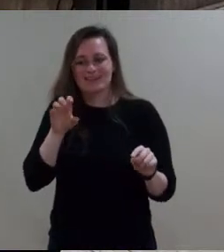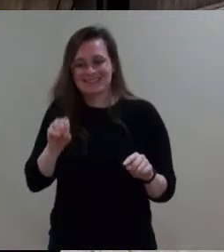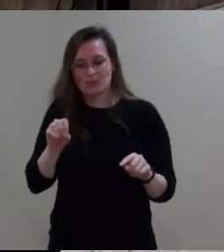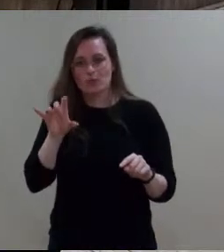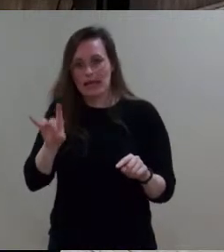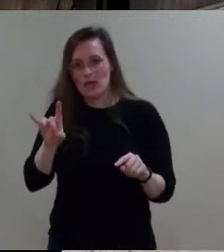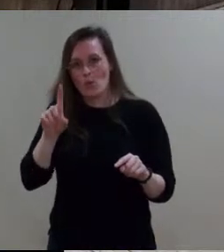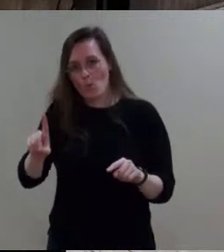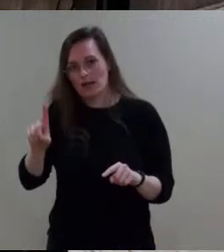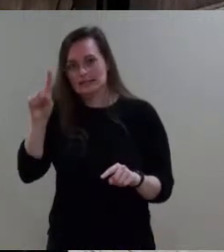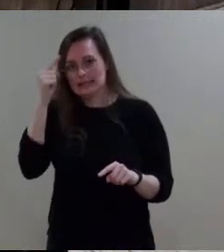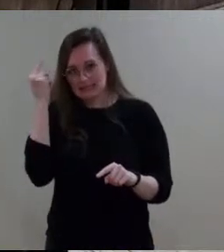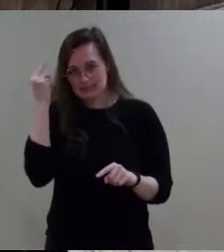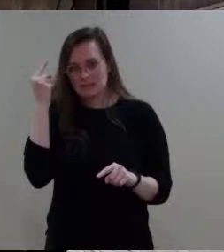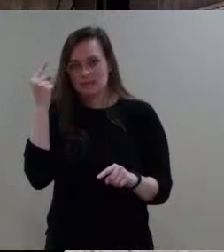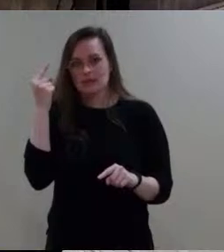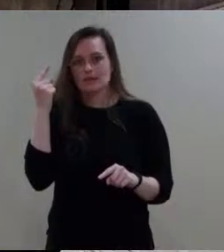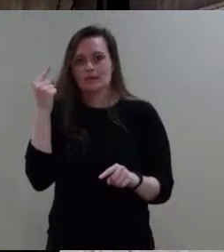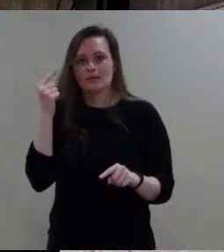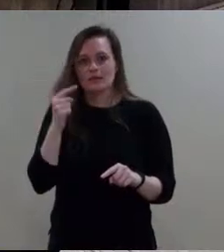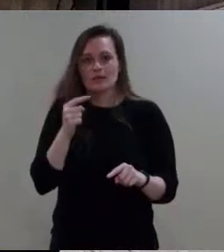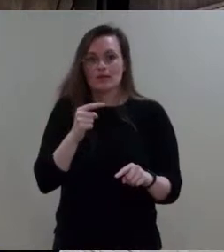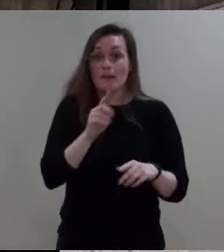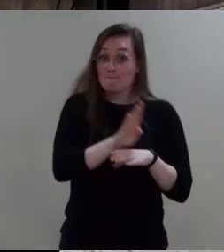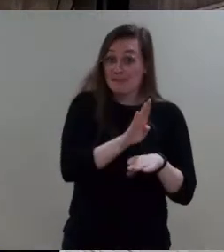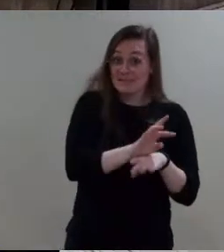$1.4081, and a commercial rate of